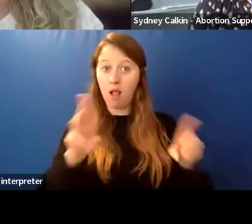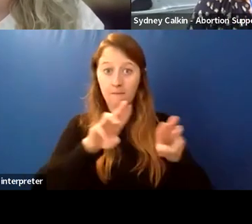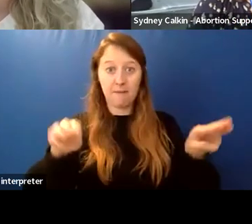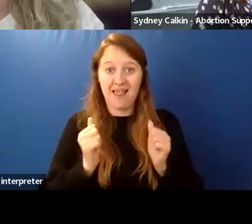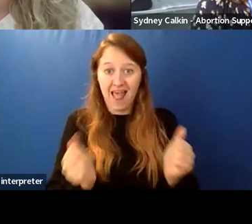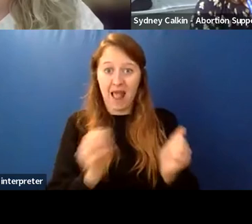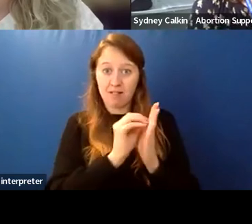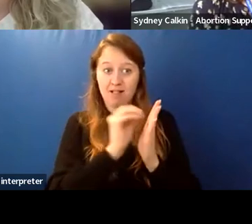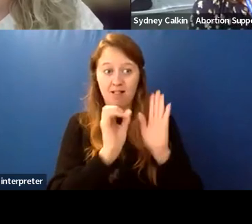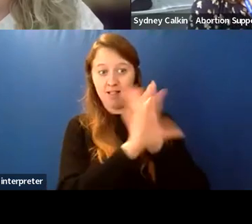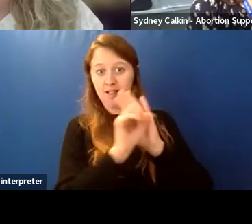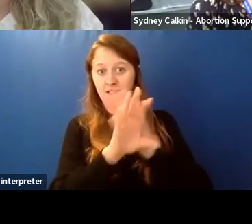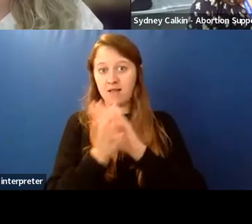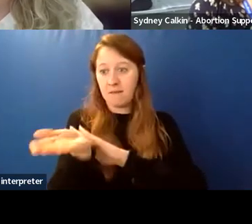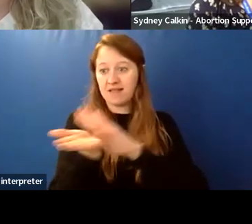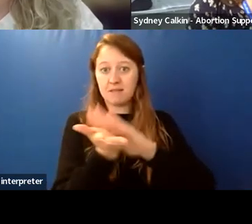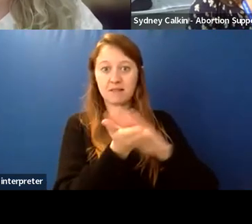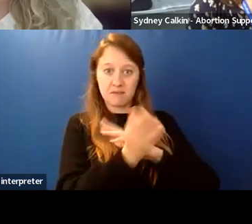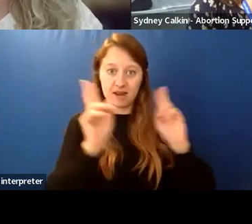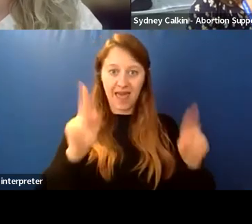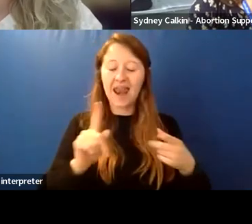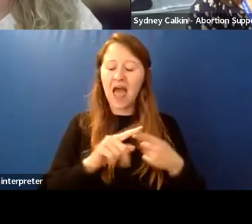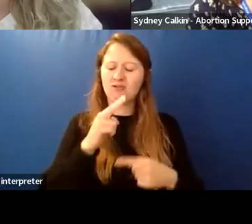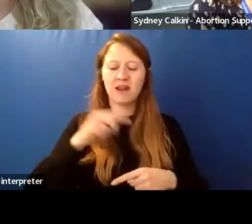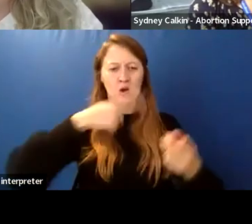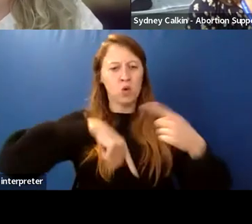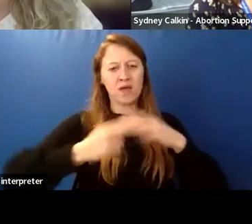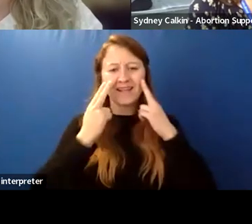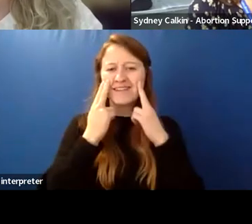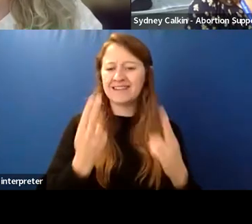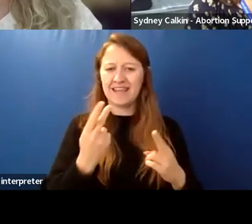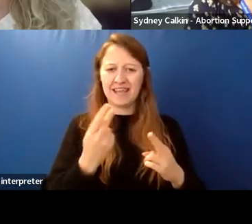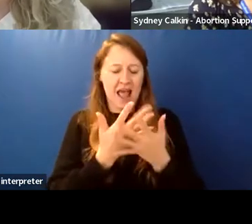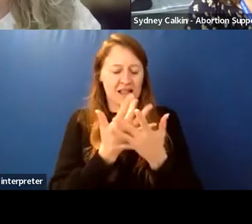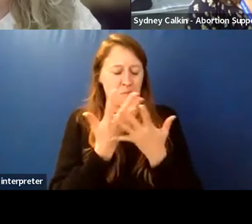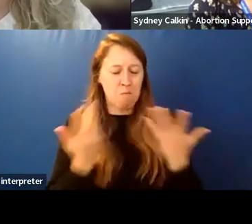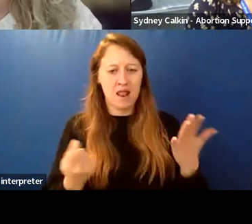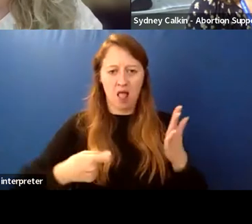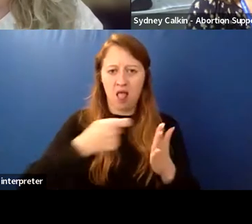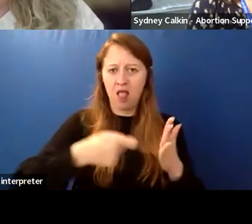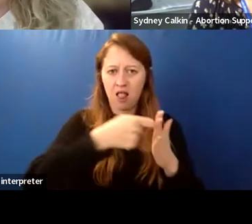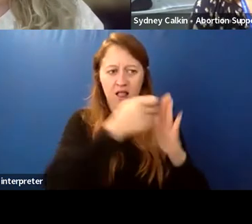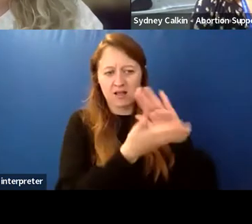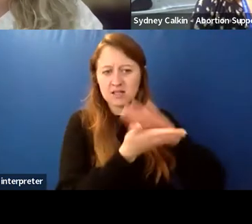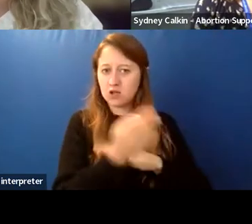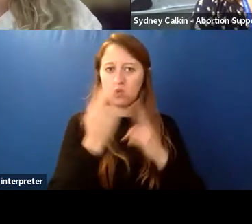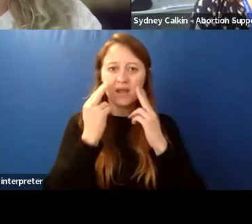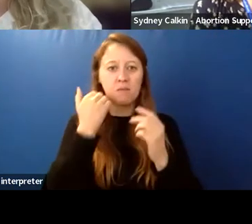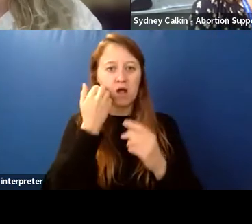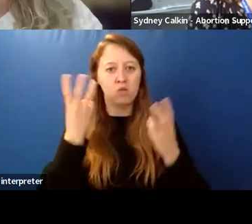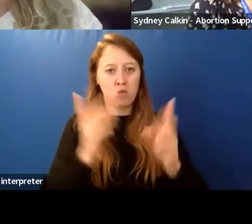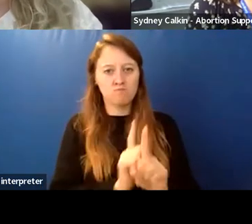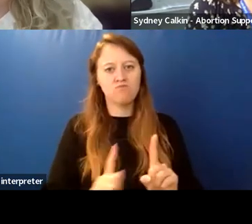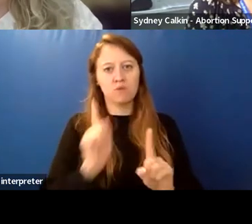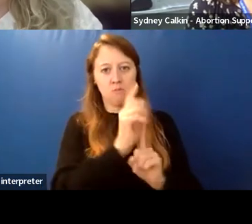need as many submissions as possible that support enhancing abortion care provision across the country. It is important